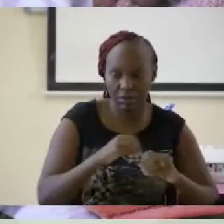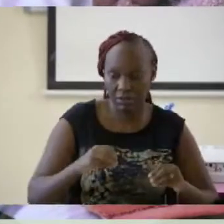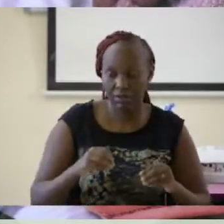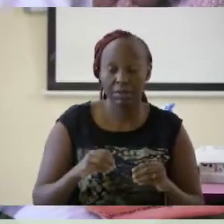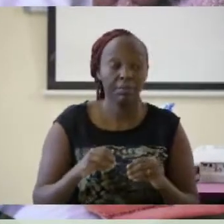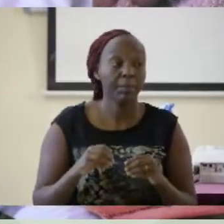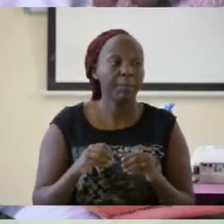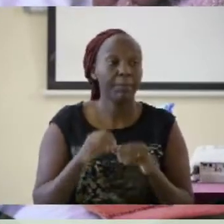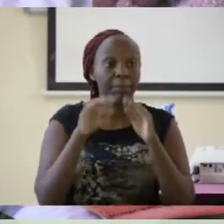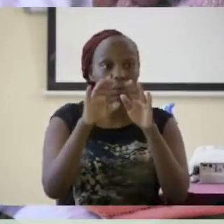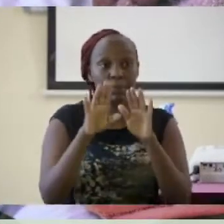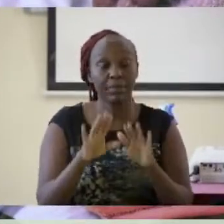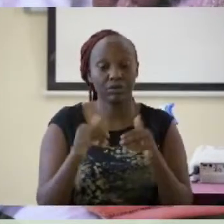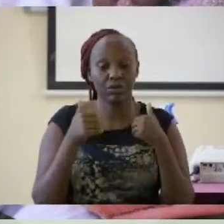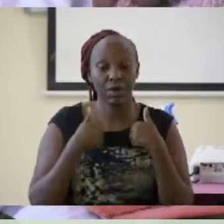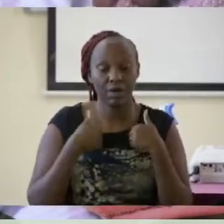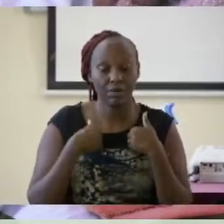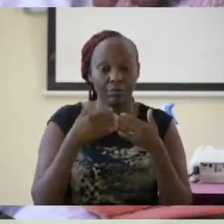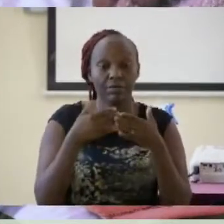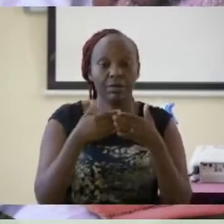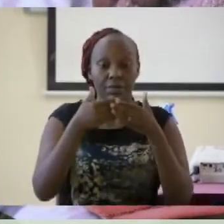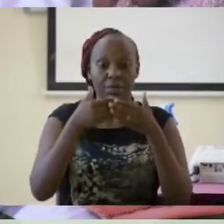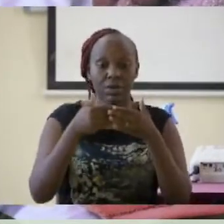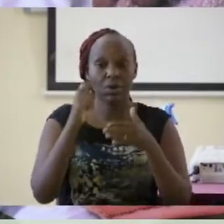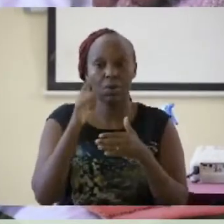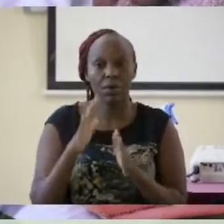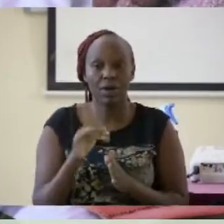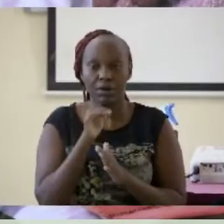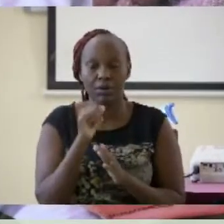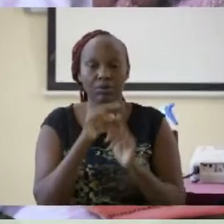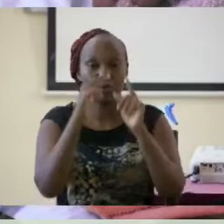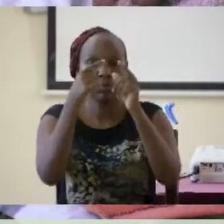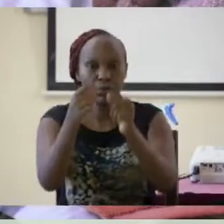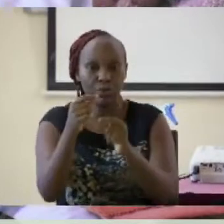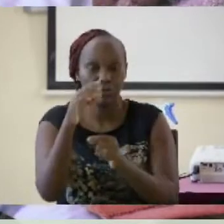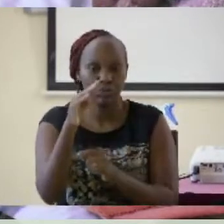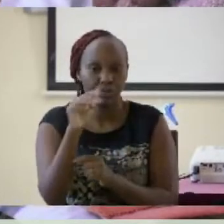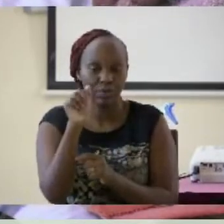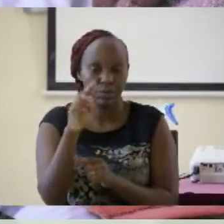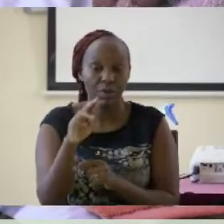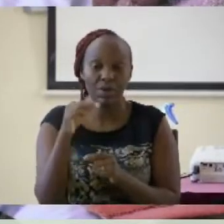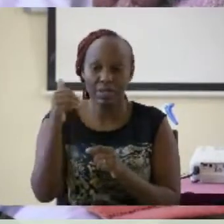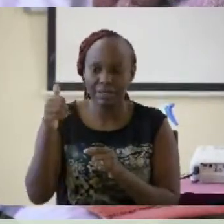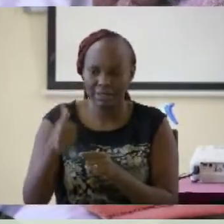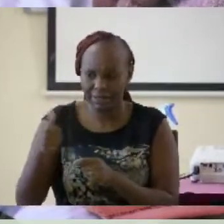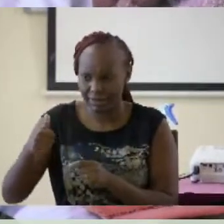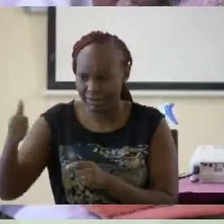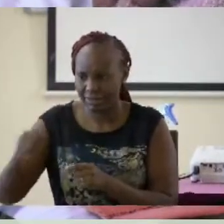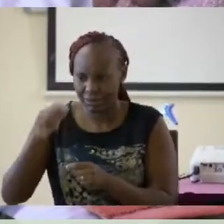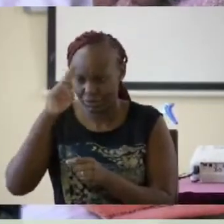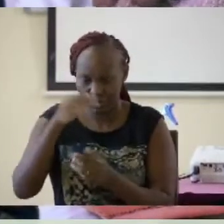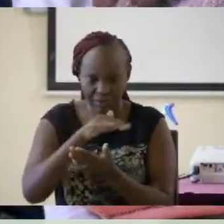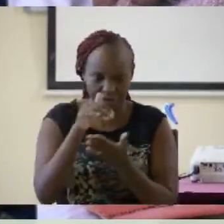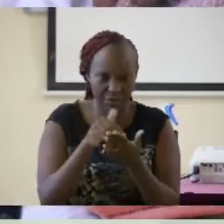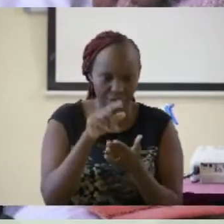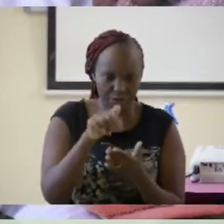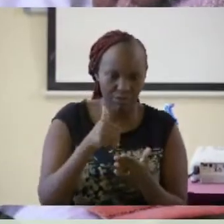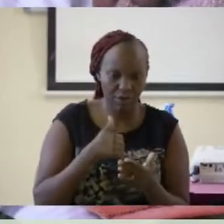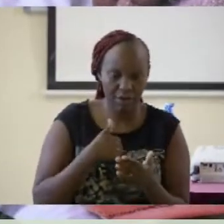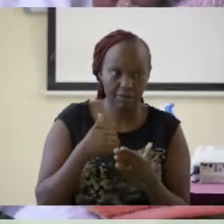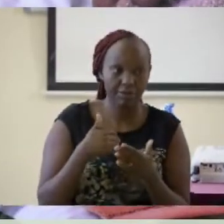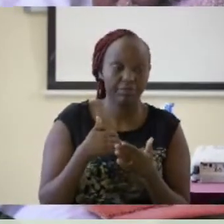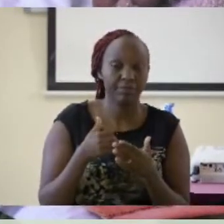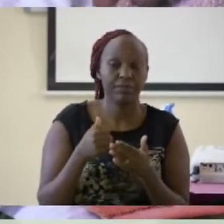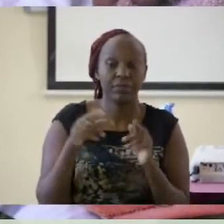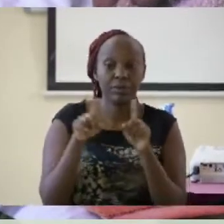stuff. So it is very important to have a paralegal in a police station. Every police station should have a paralegal. Now, another thing is we should pay